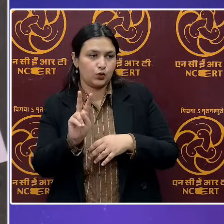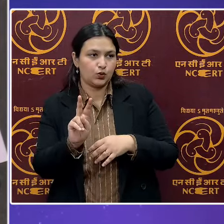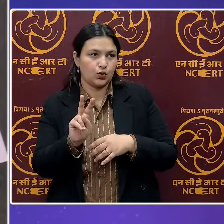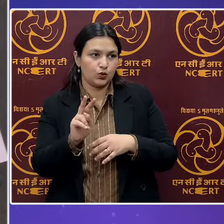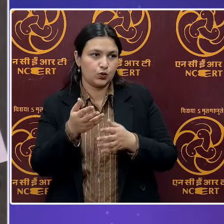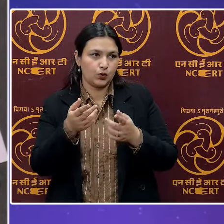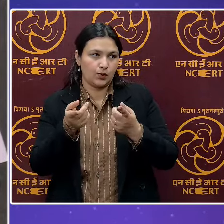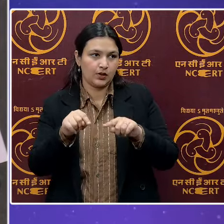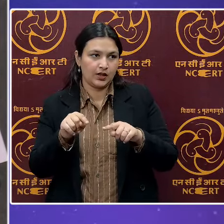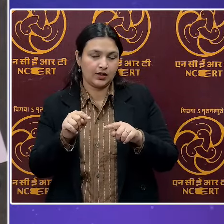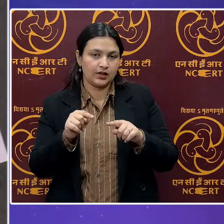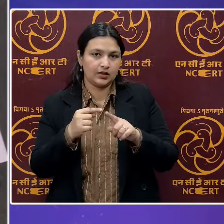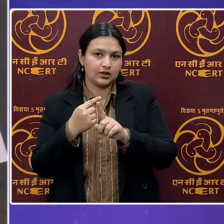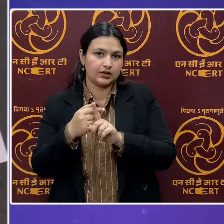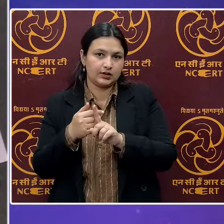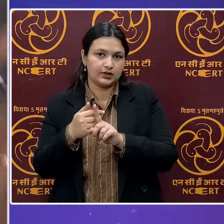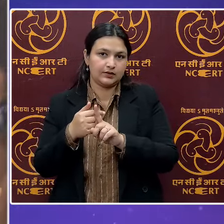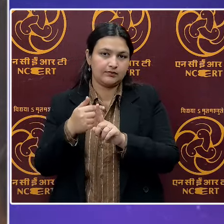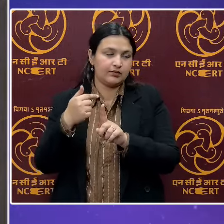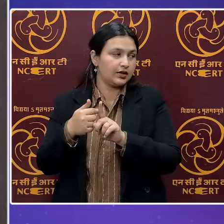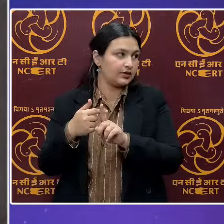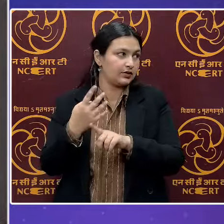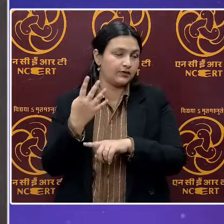pi by 4.